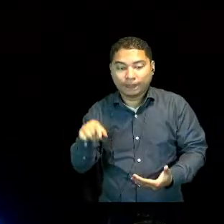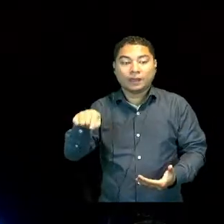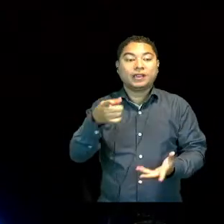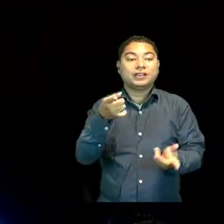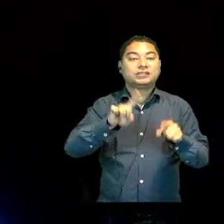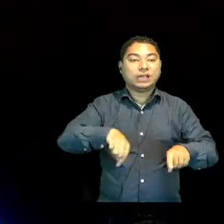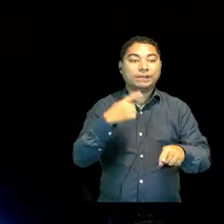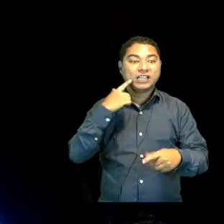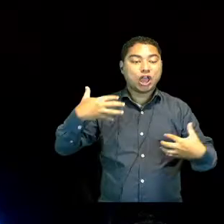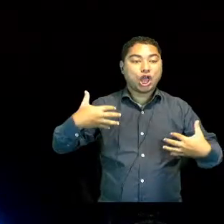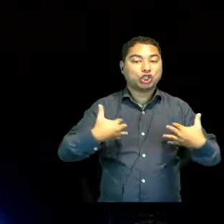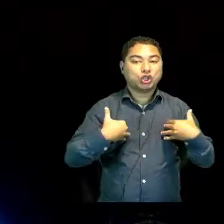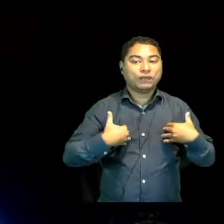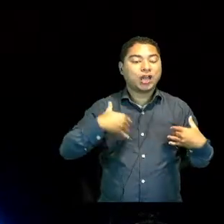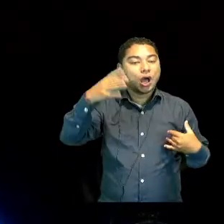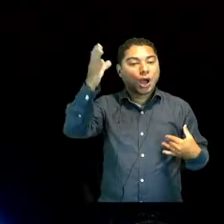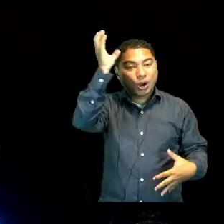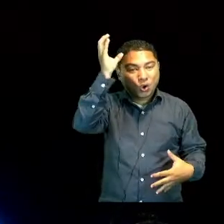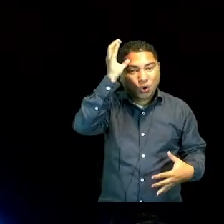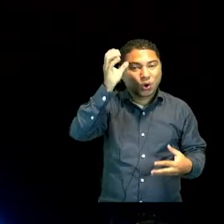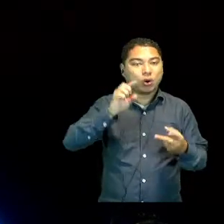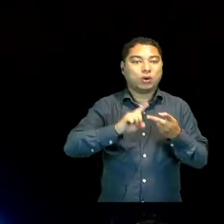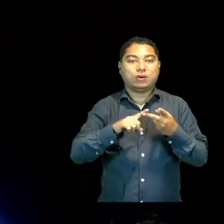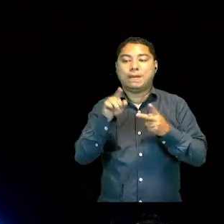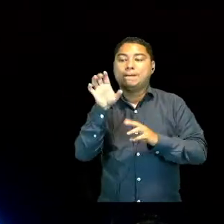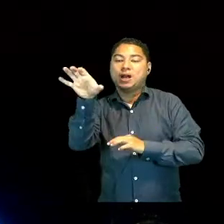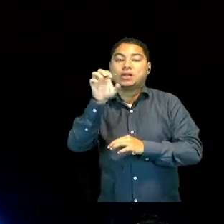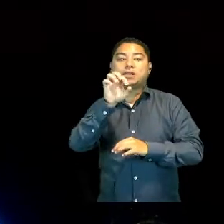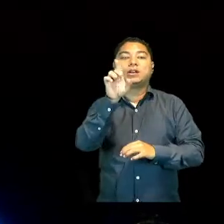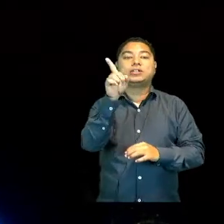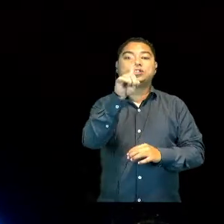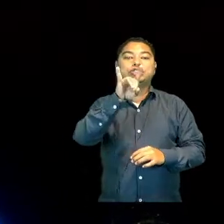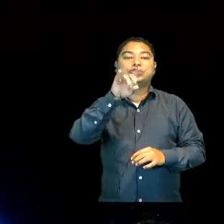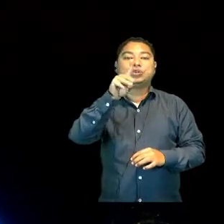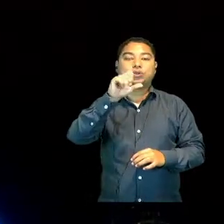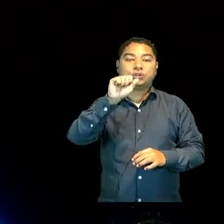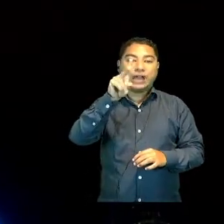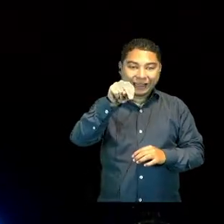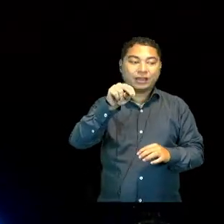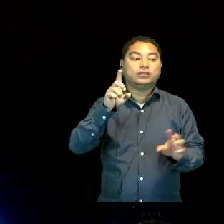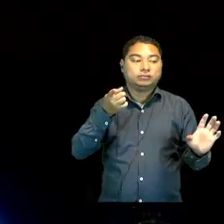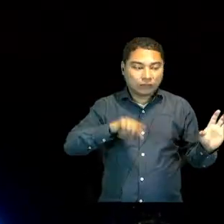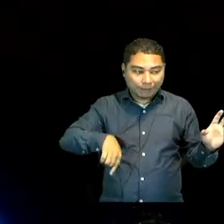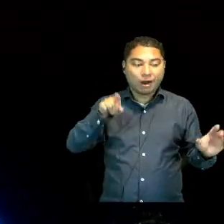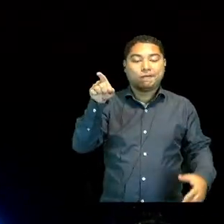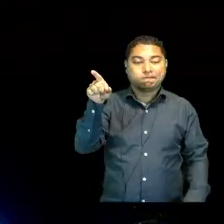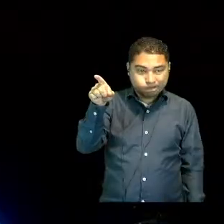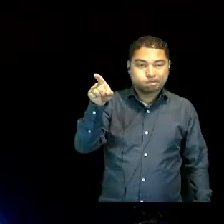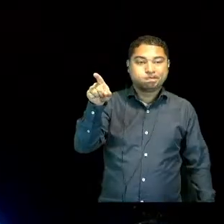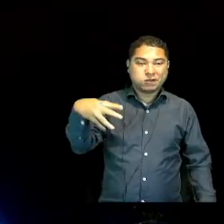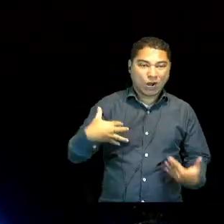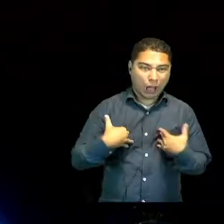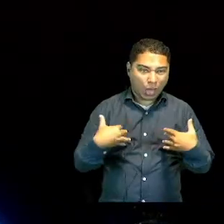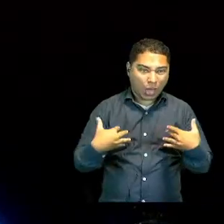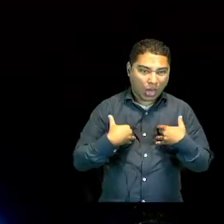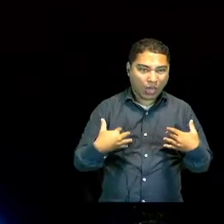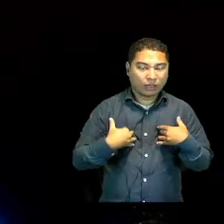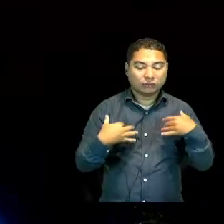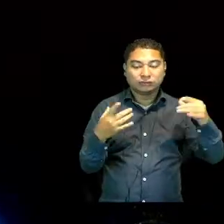The billionaires, the capitalists, the fascists, the backward